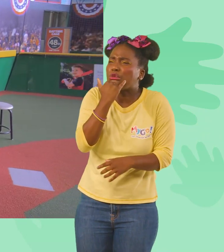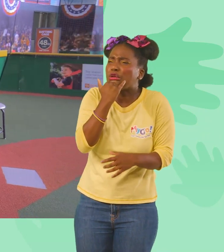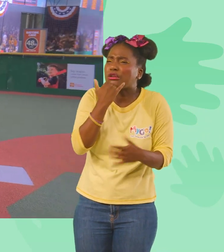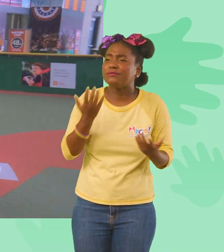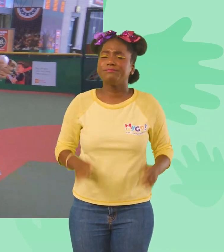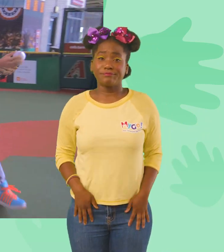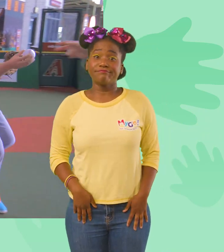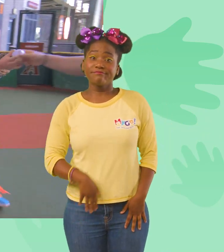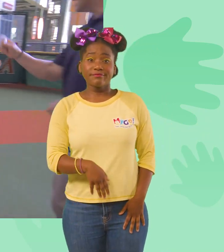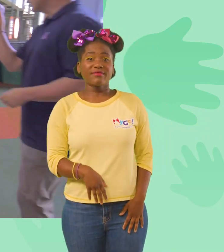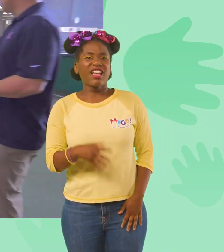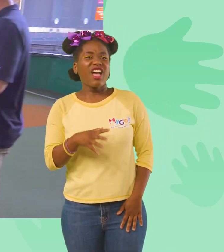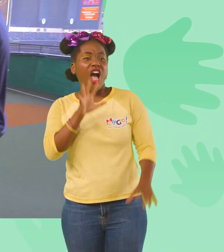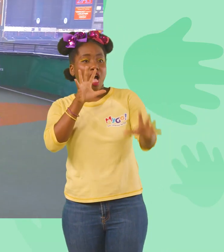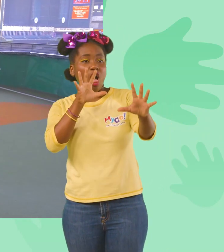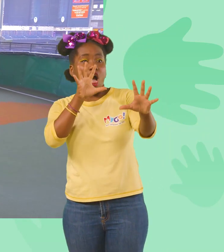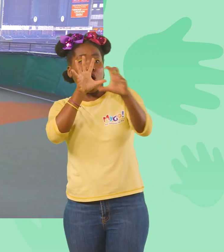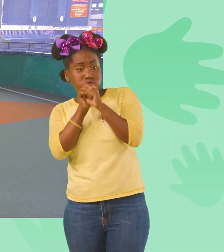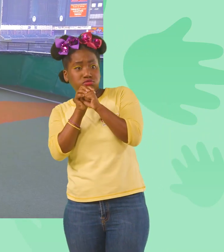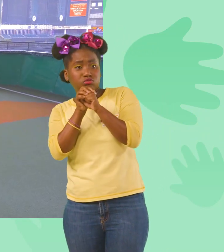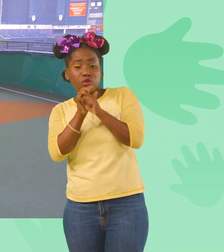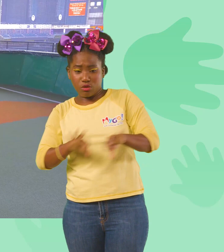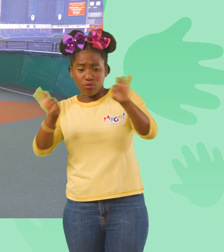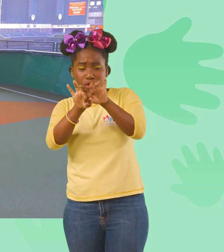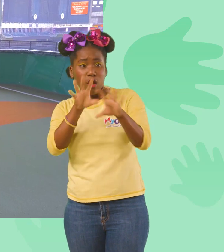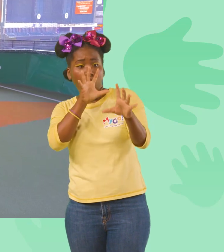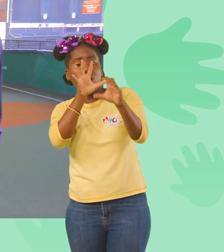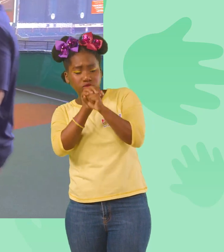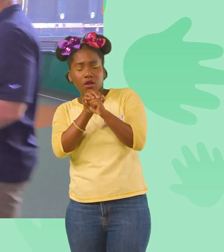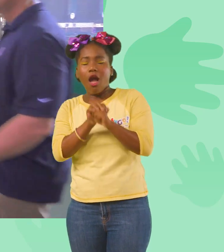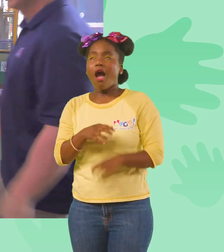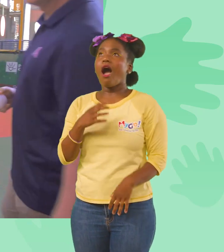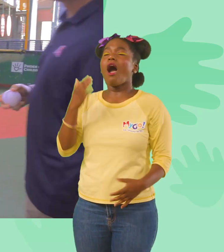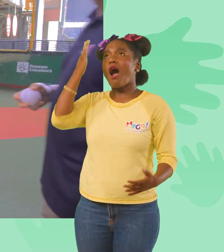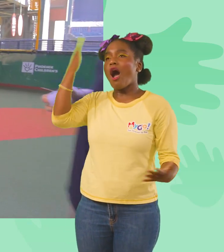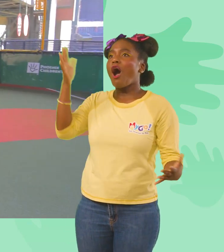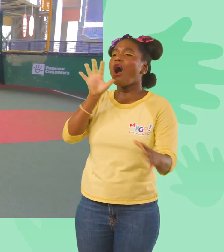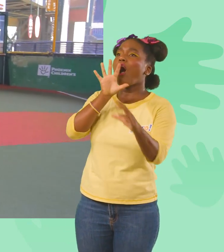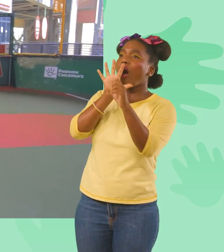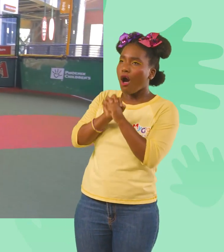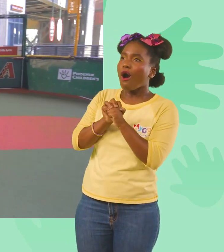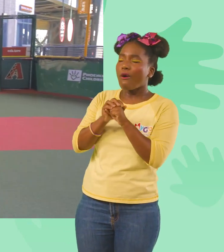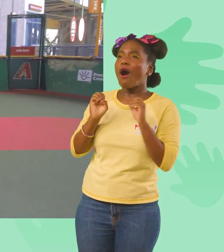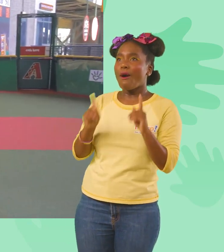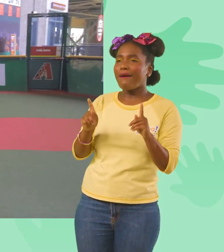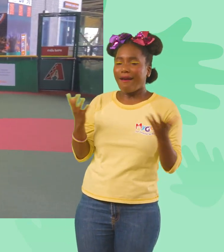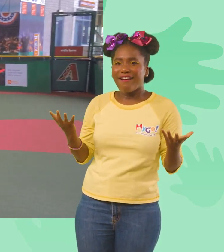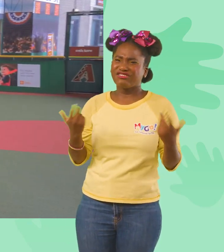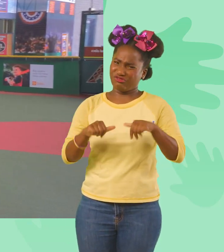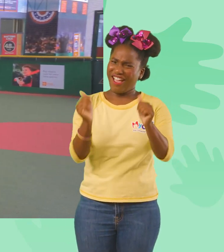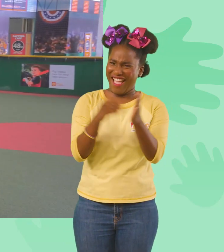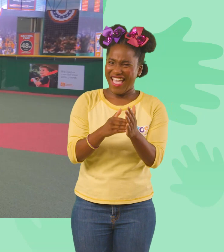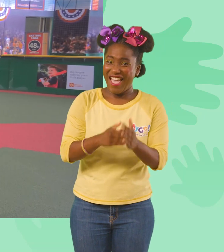wrong? You have to try to catch the ball in your glove. Oh, the ball goes in the glove. Okay. All right. Let's try